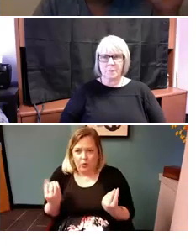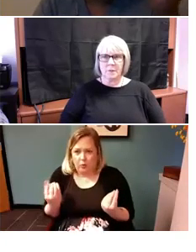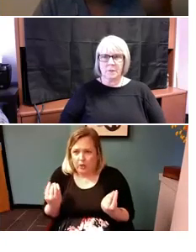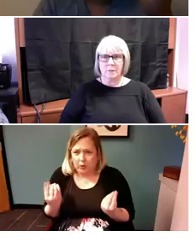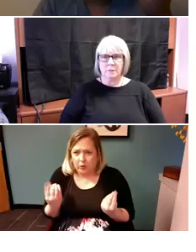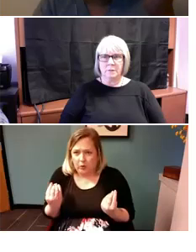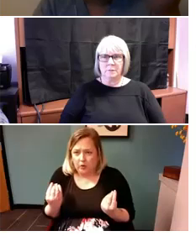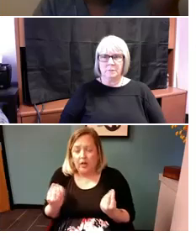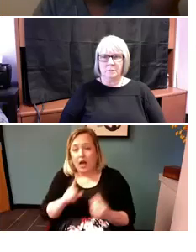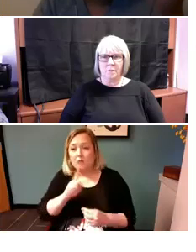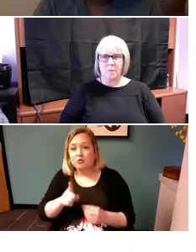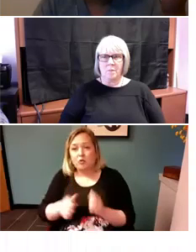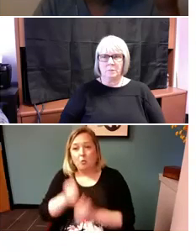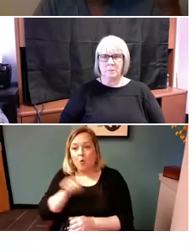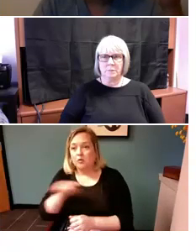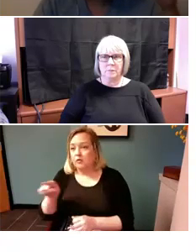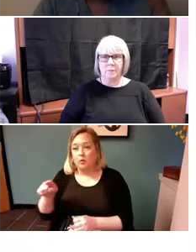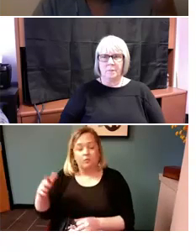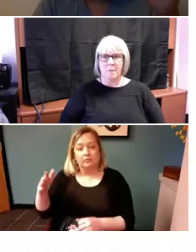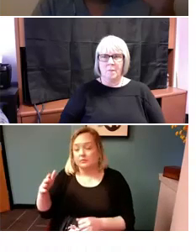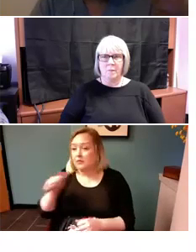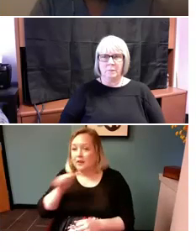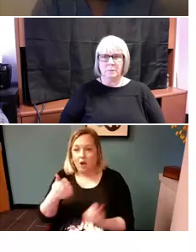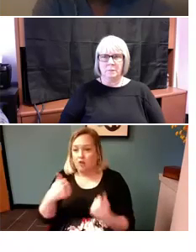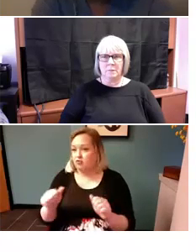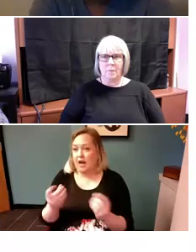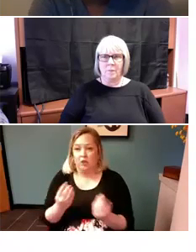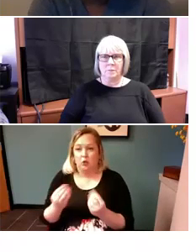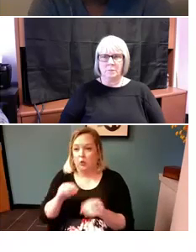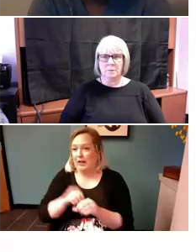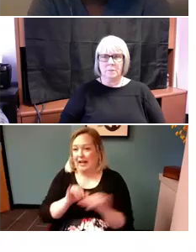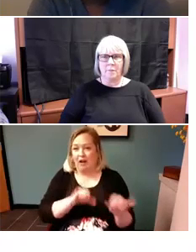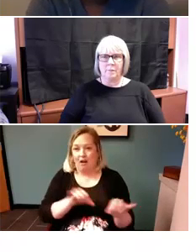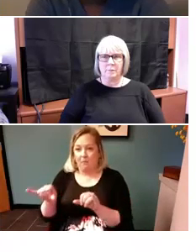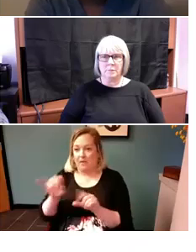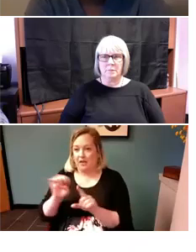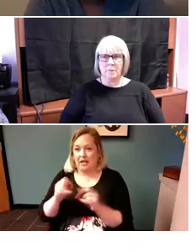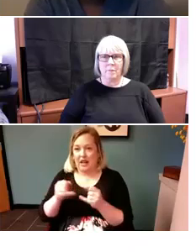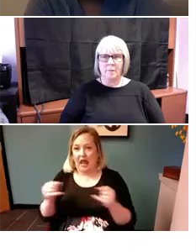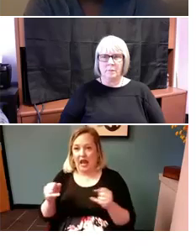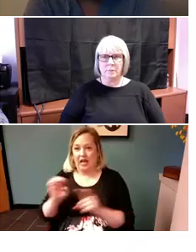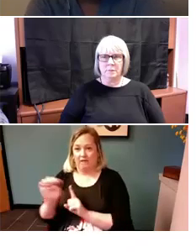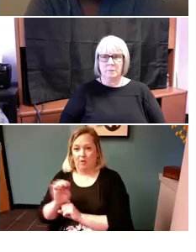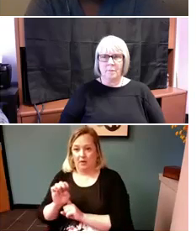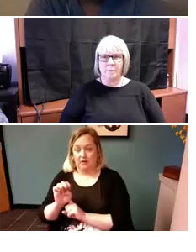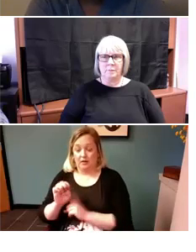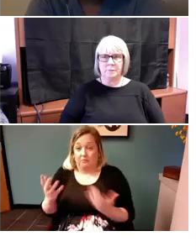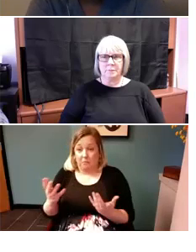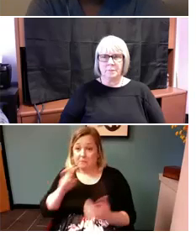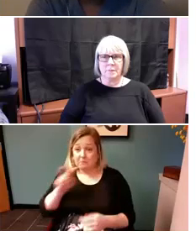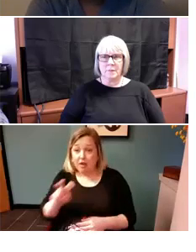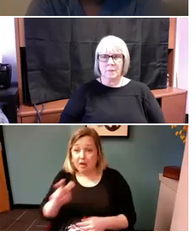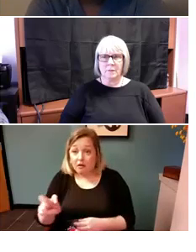of you have not tried to do this in a command line environment. But if we want to execute a particular Python program, we type in